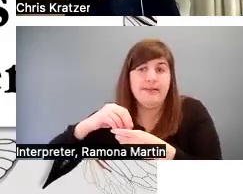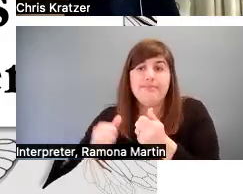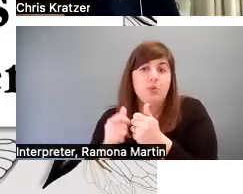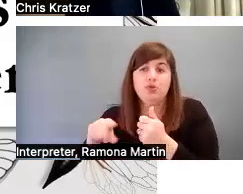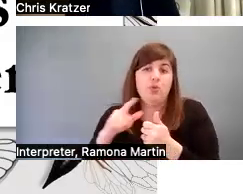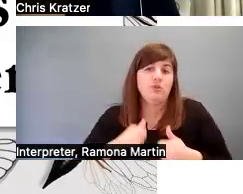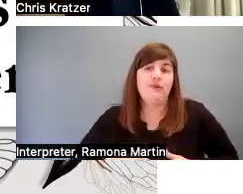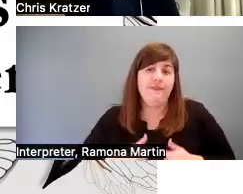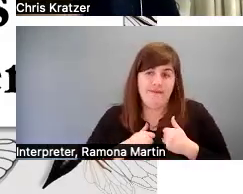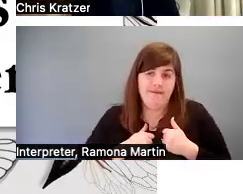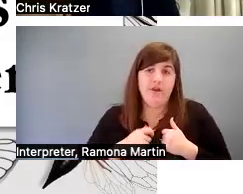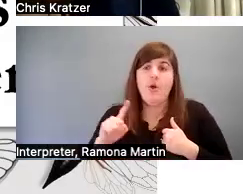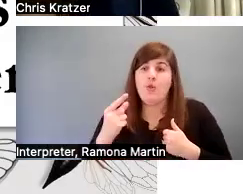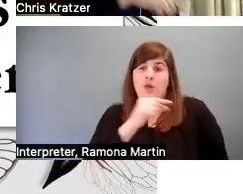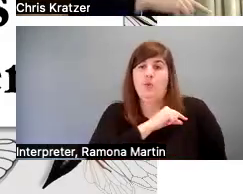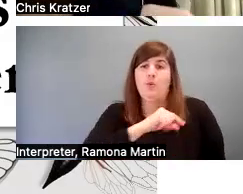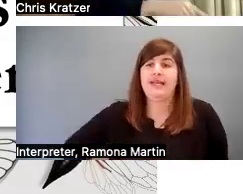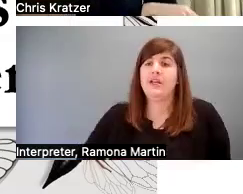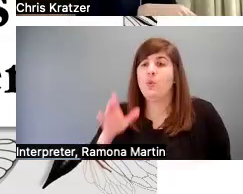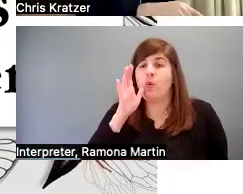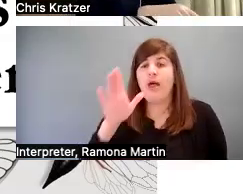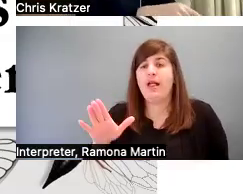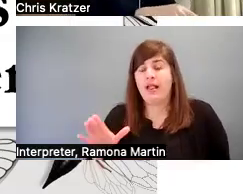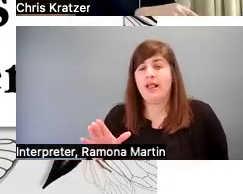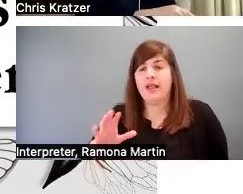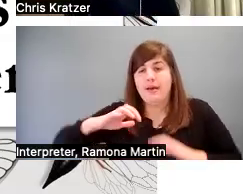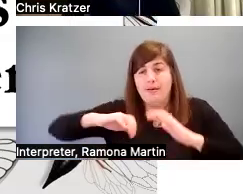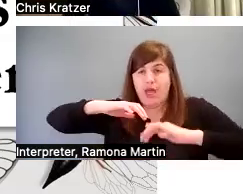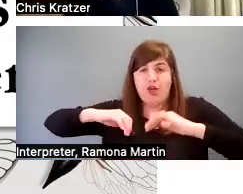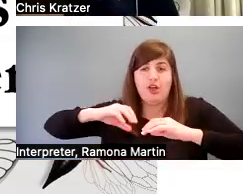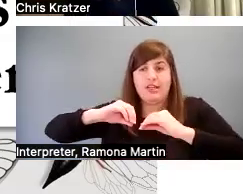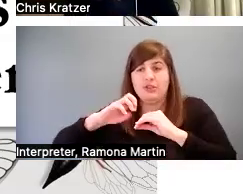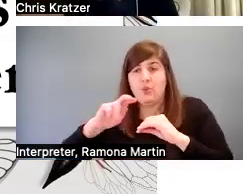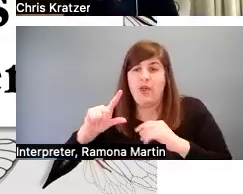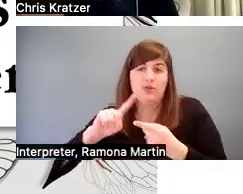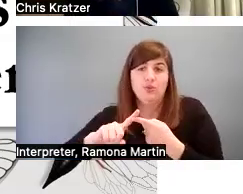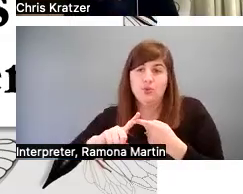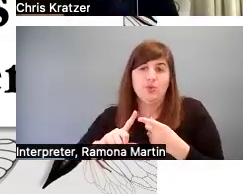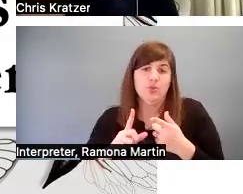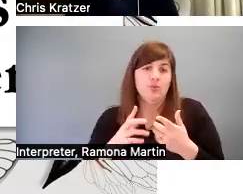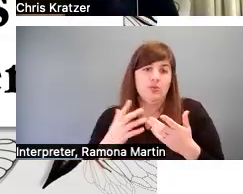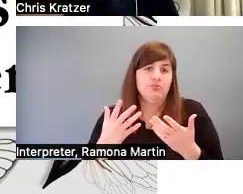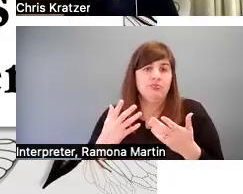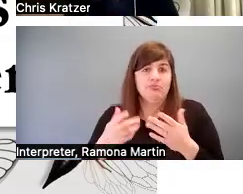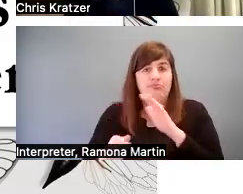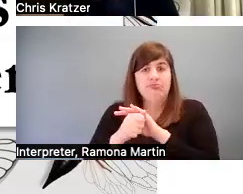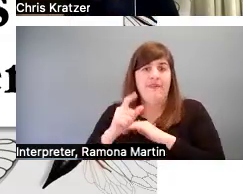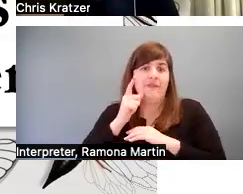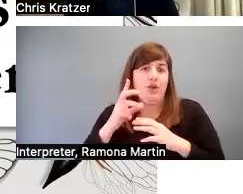survive. Only the queens will go and bury themselves in a little bit of soil to hibernate through the